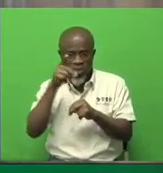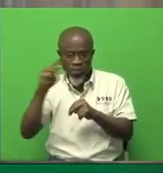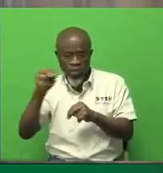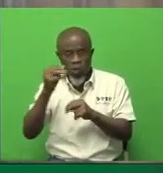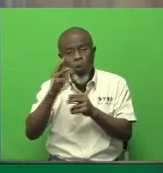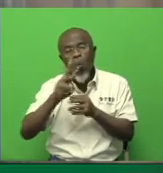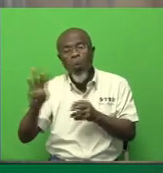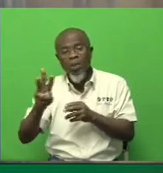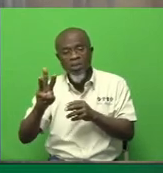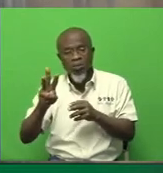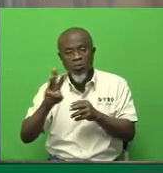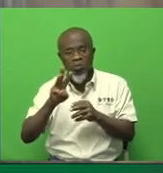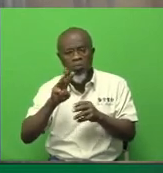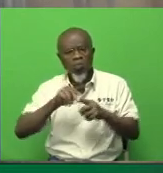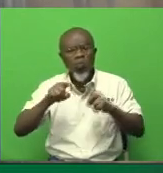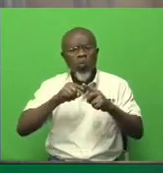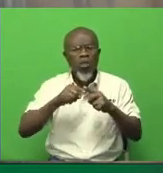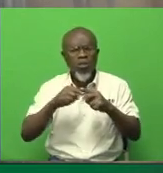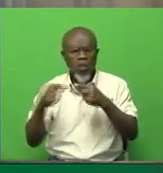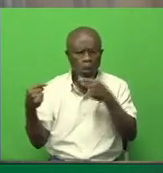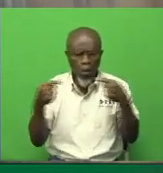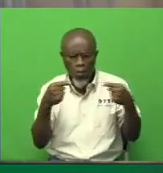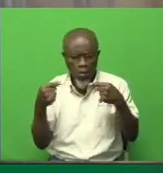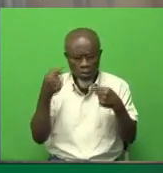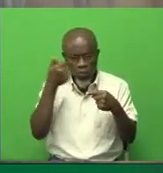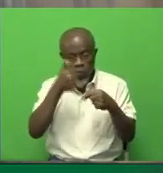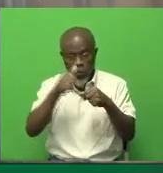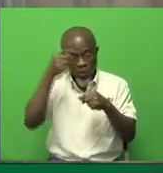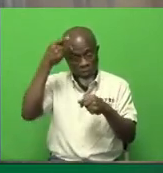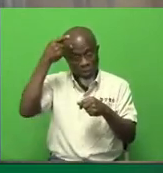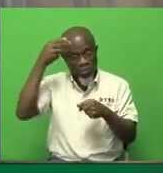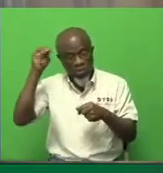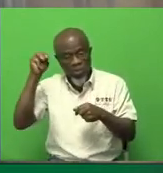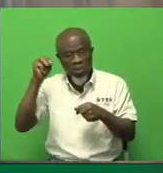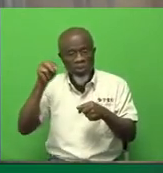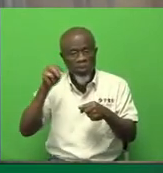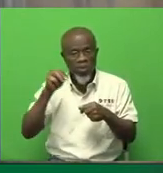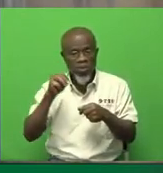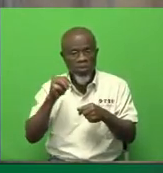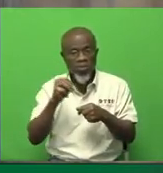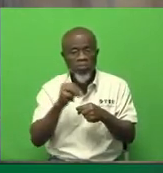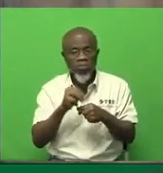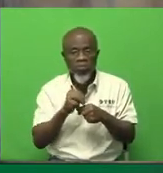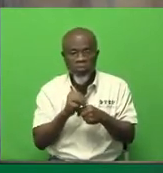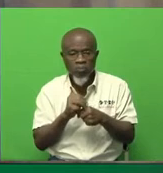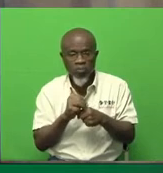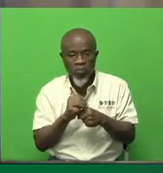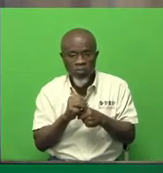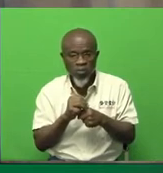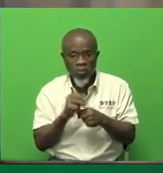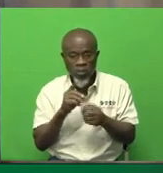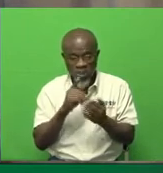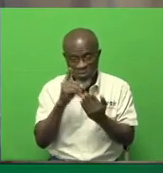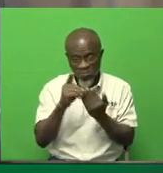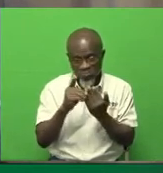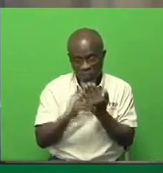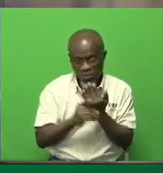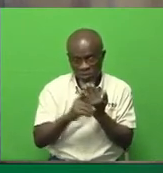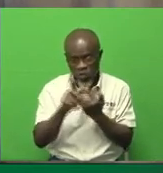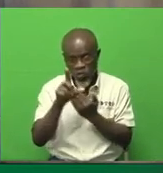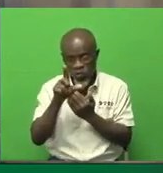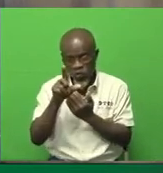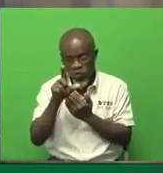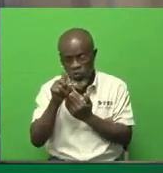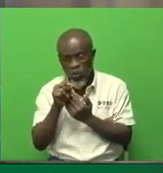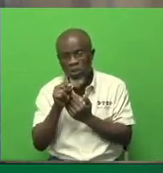minister he said this news 8 20th December 2009 and I could and